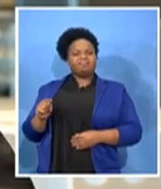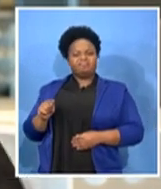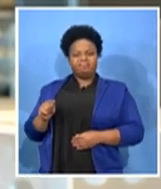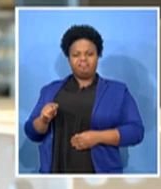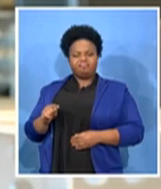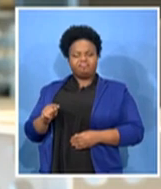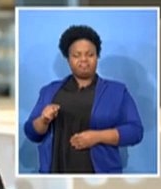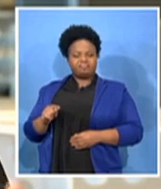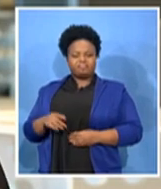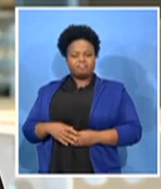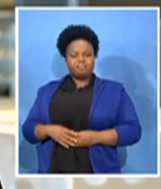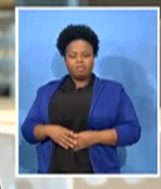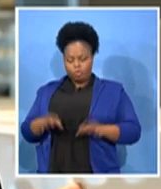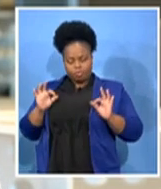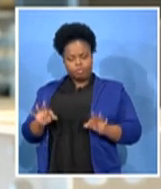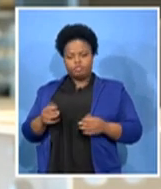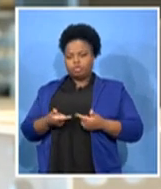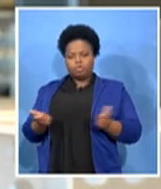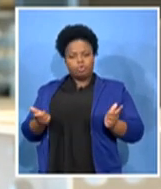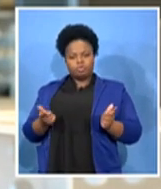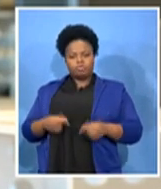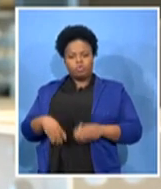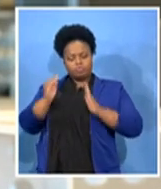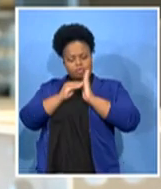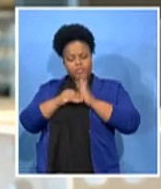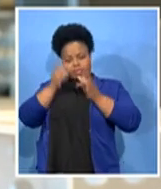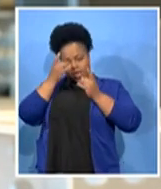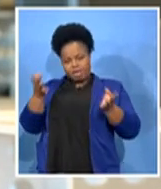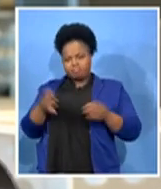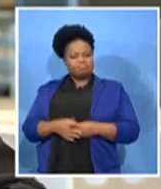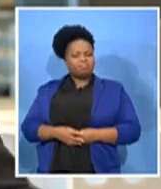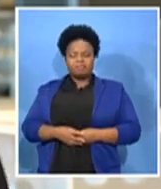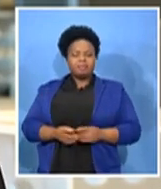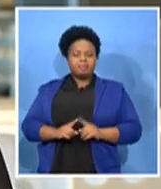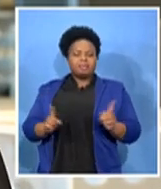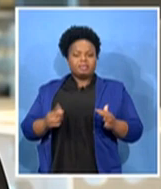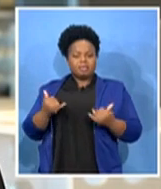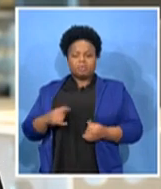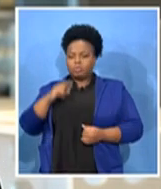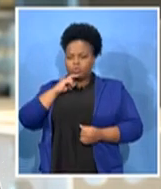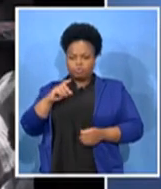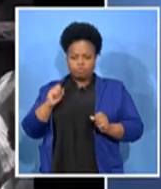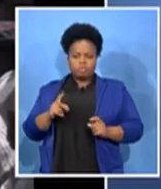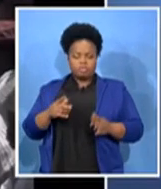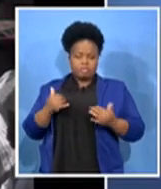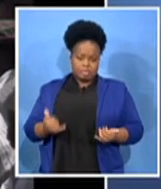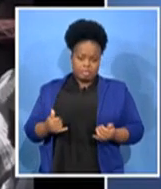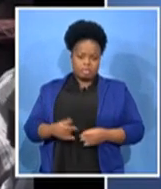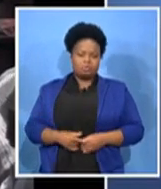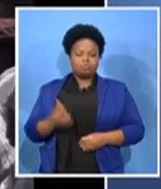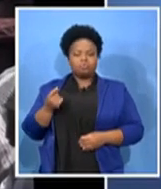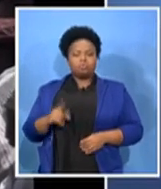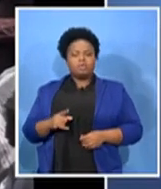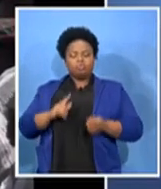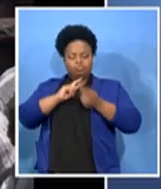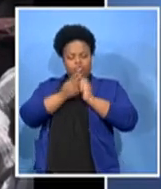of its manifesto, but they would have used this occasion perhaps to rebrand themselves, to somehow highlight